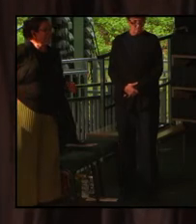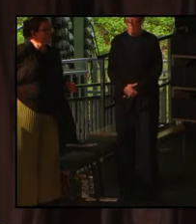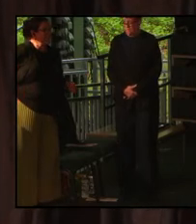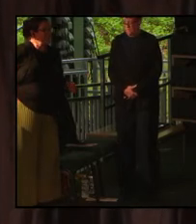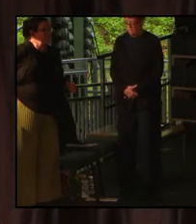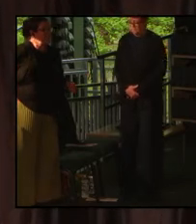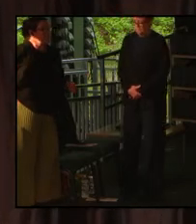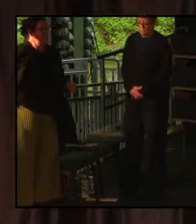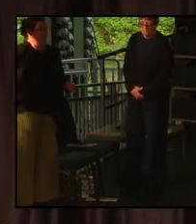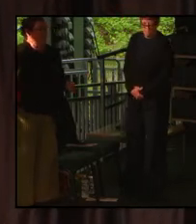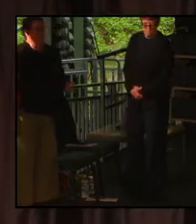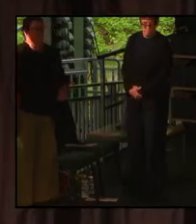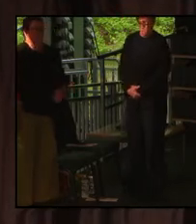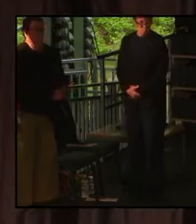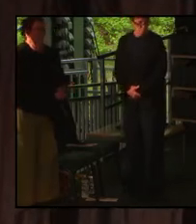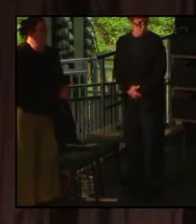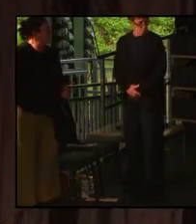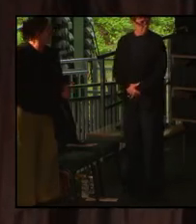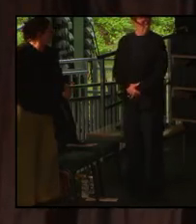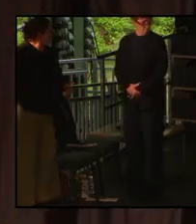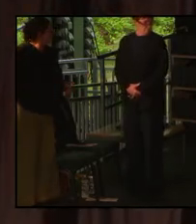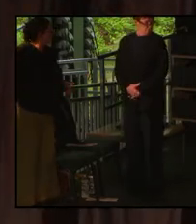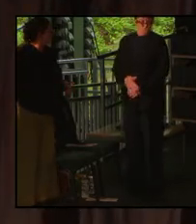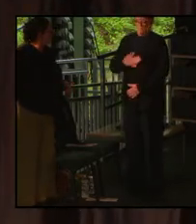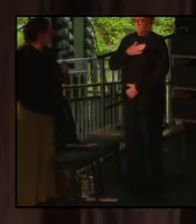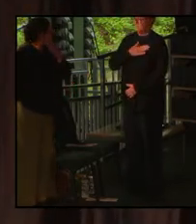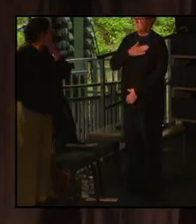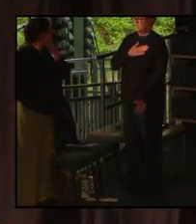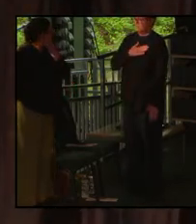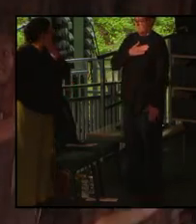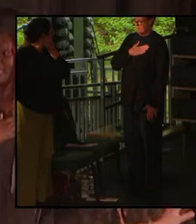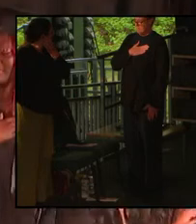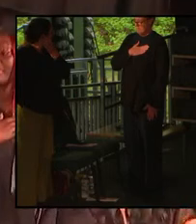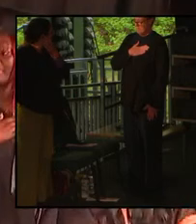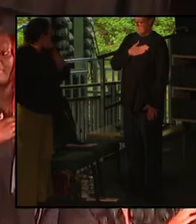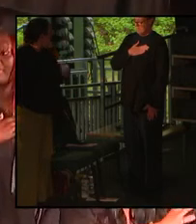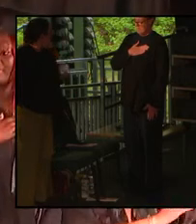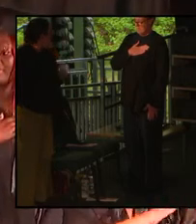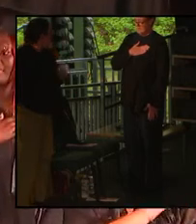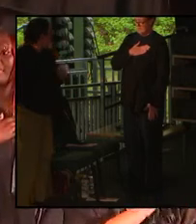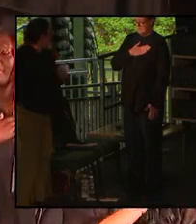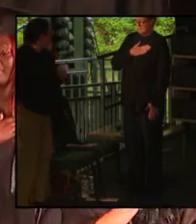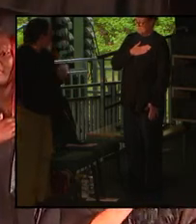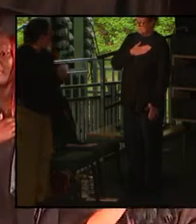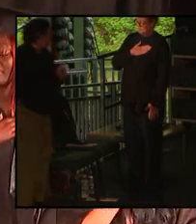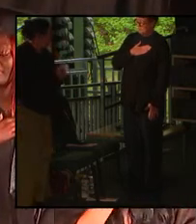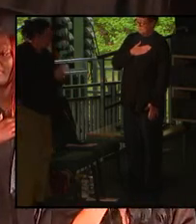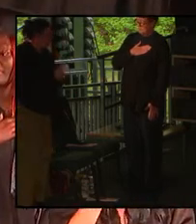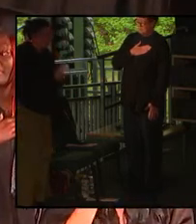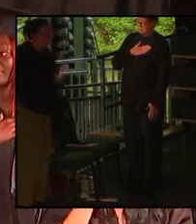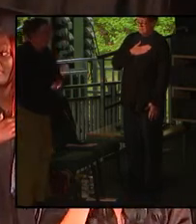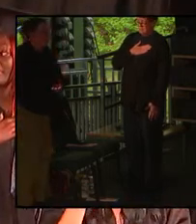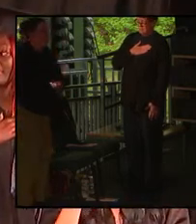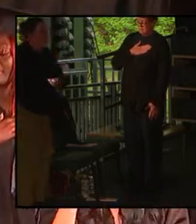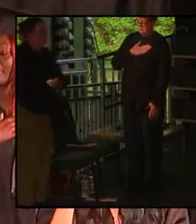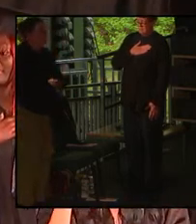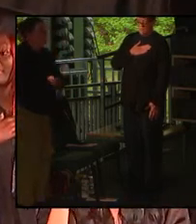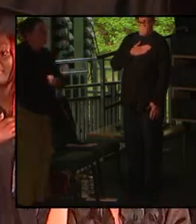Oh, say can you see by the dawn's